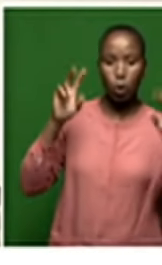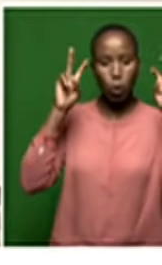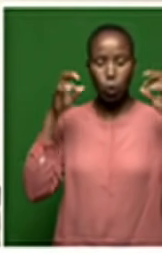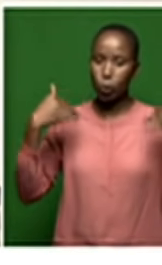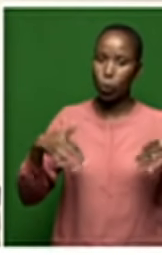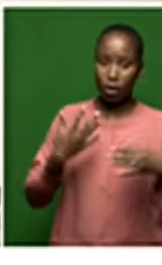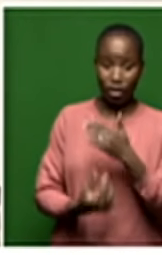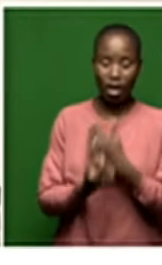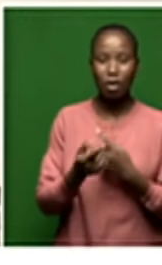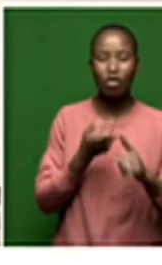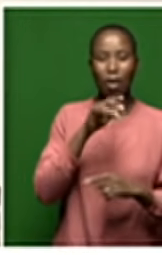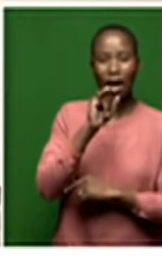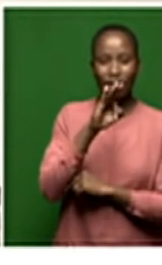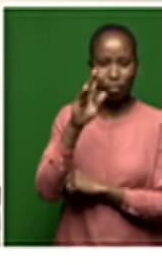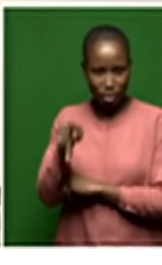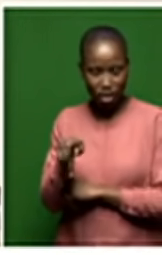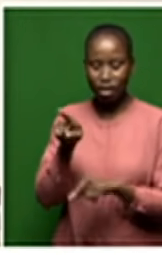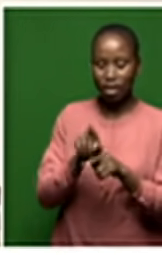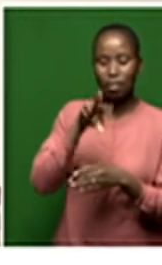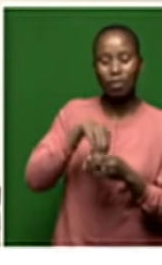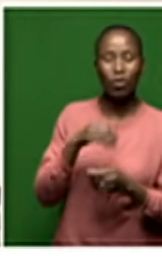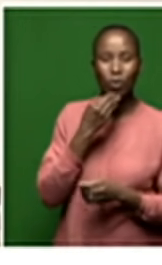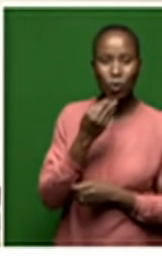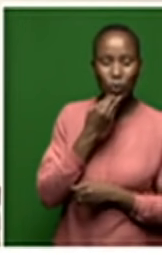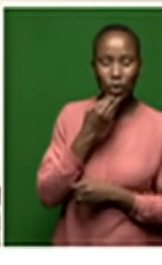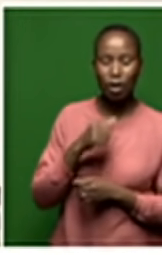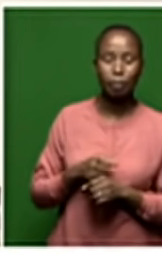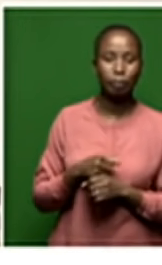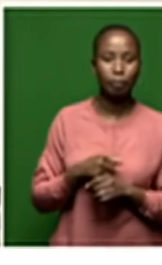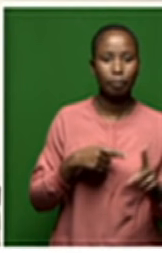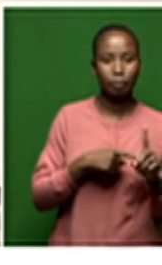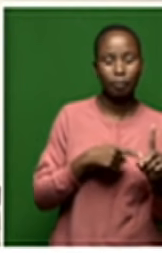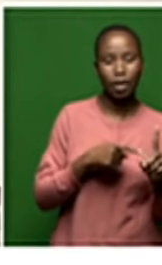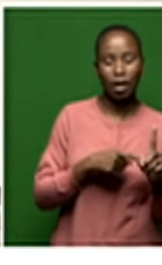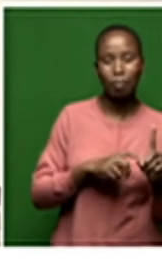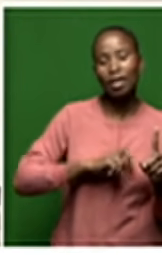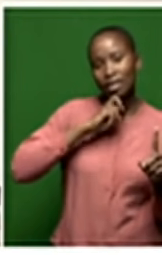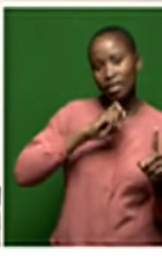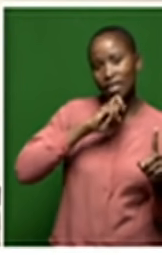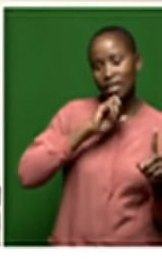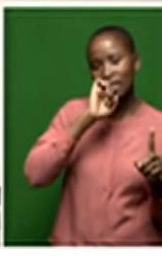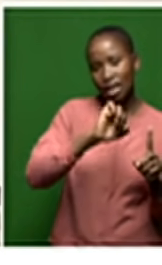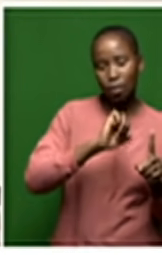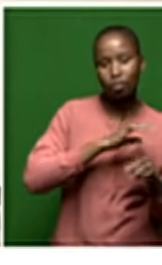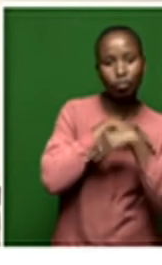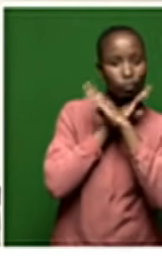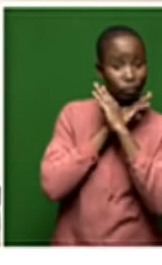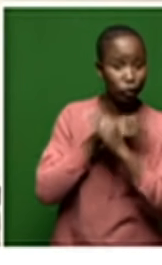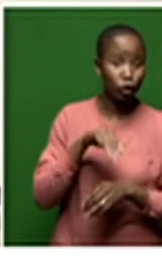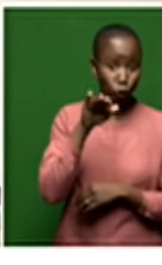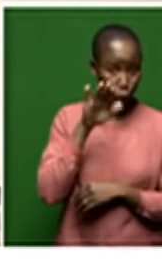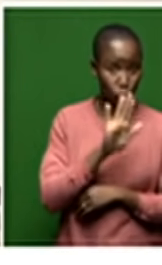players in IFP, including may his soul rest in peace, the late king of the Zulu people. But